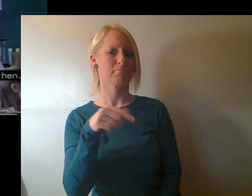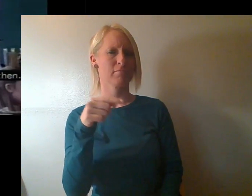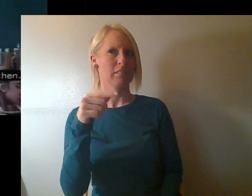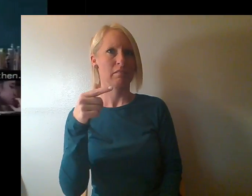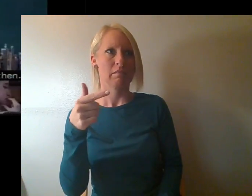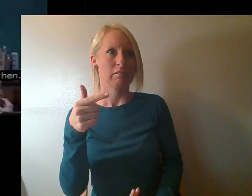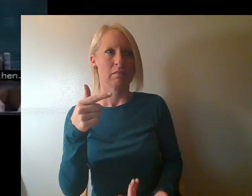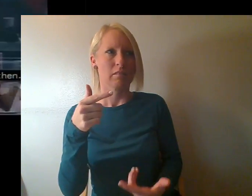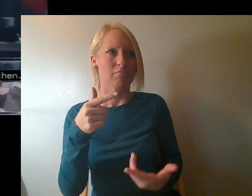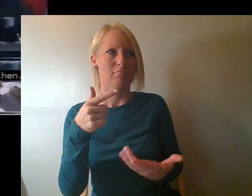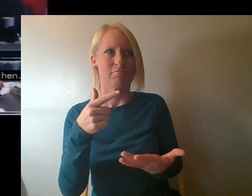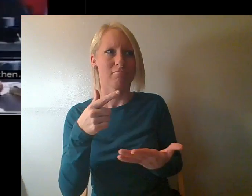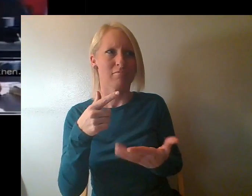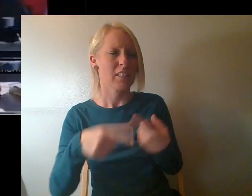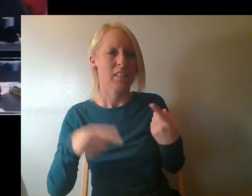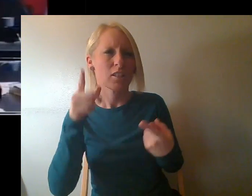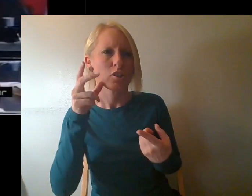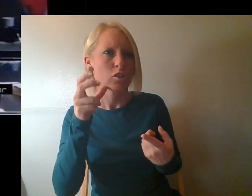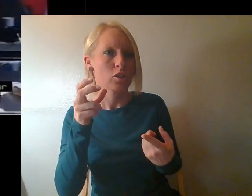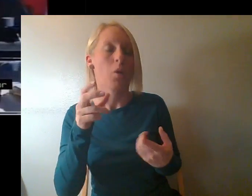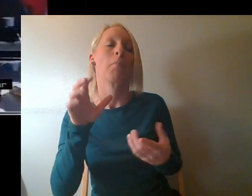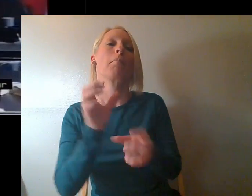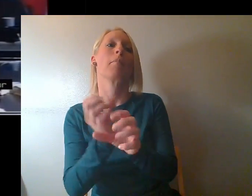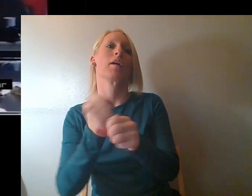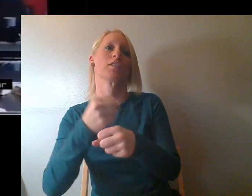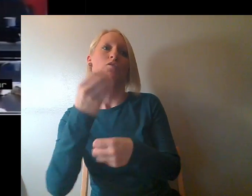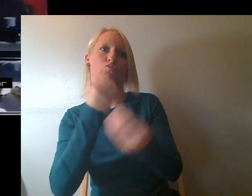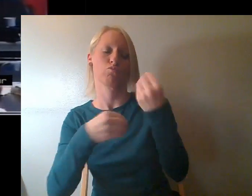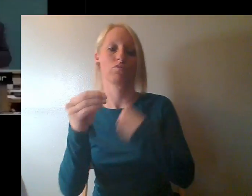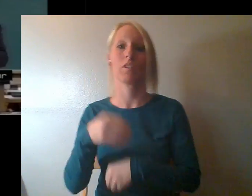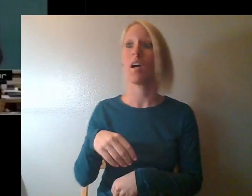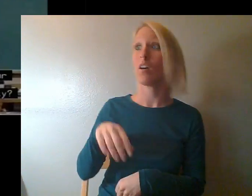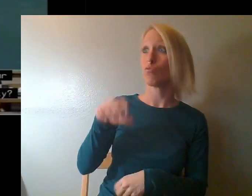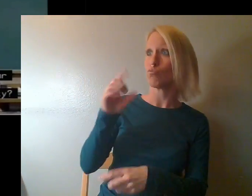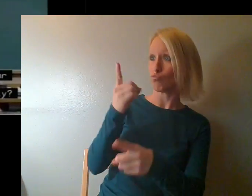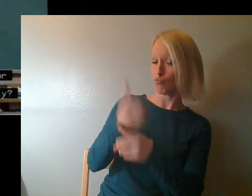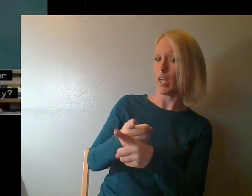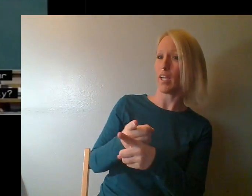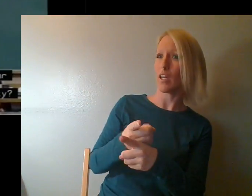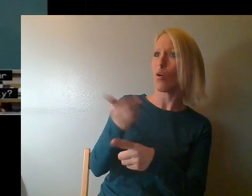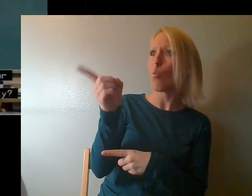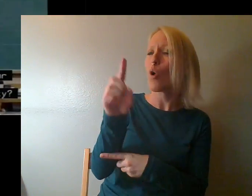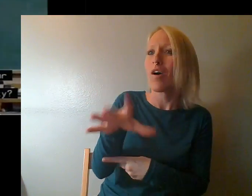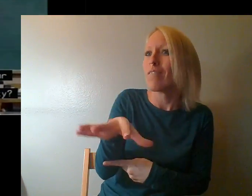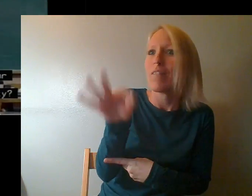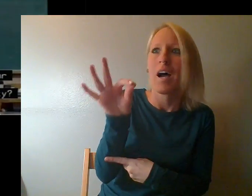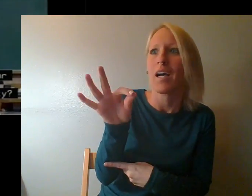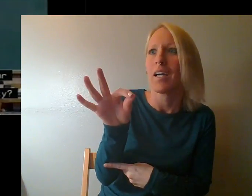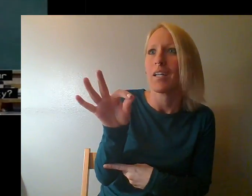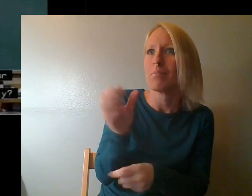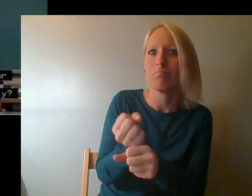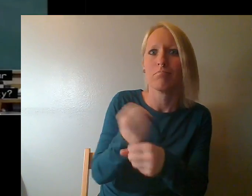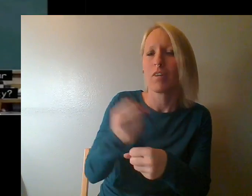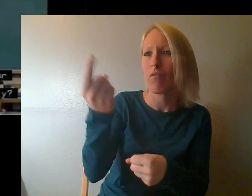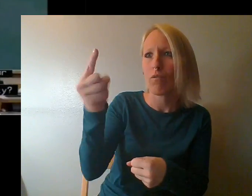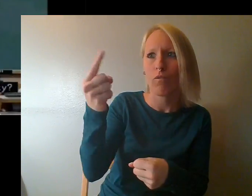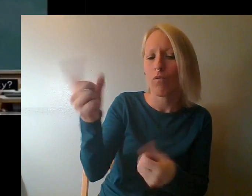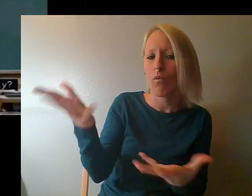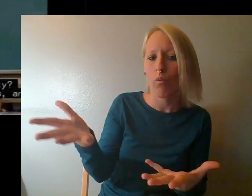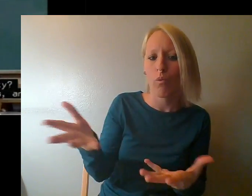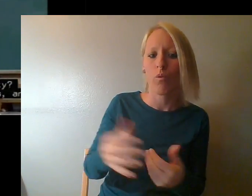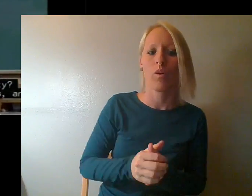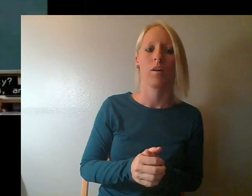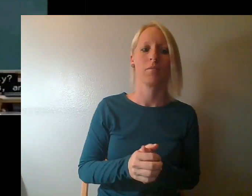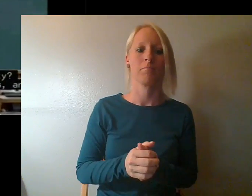Oh, it's job makes food. Thank you. Makes food for what kind of things? Where do you find it? Where do you find it? Becky? Plant cells,